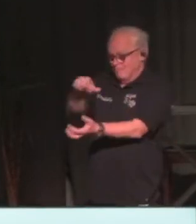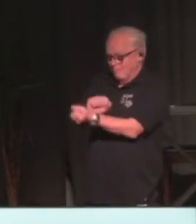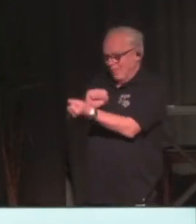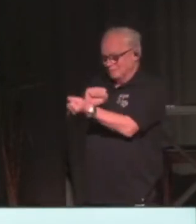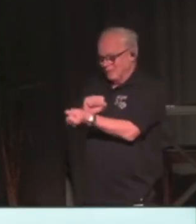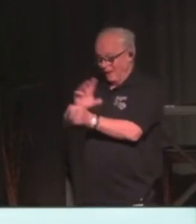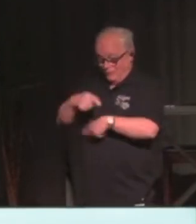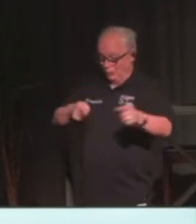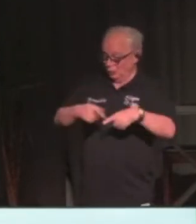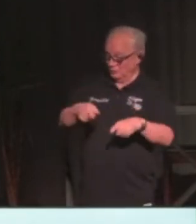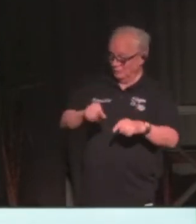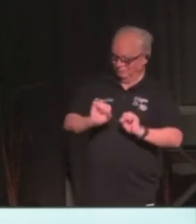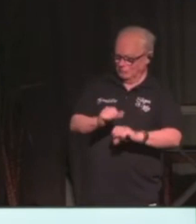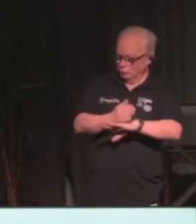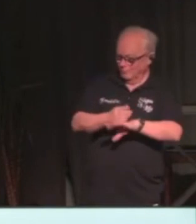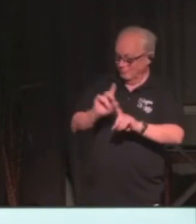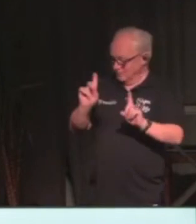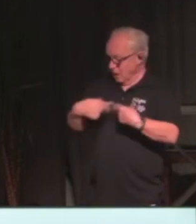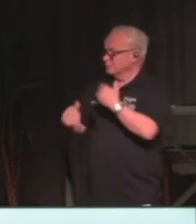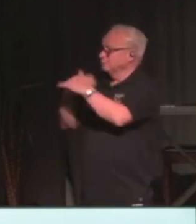to build a house without planning permission.